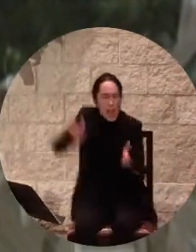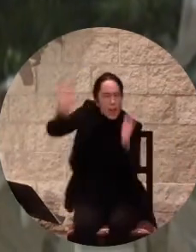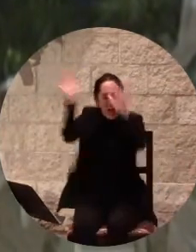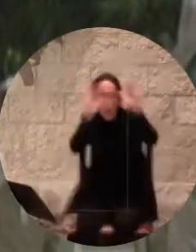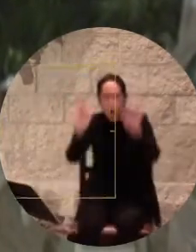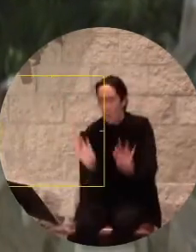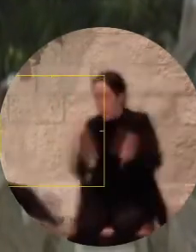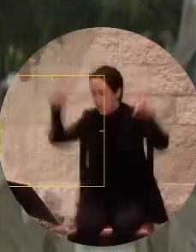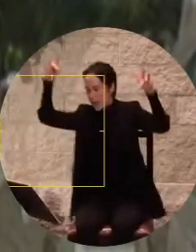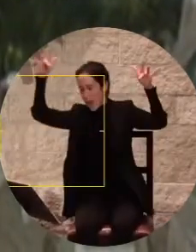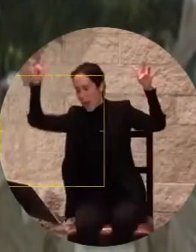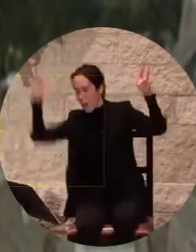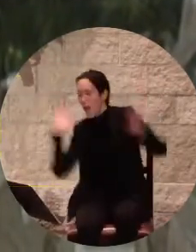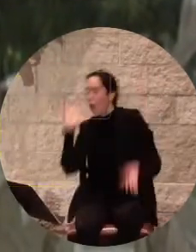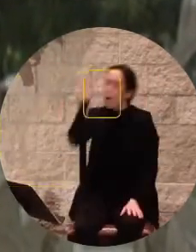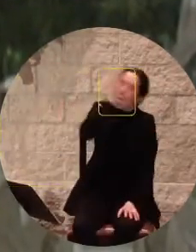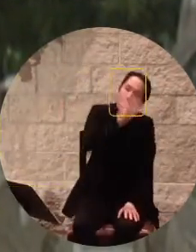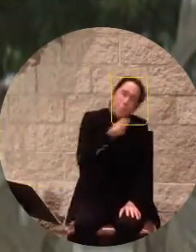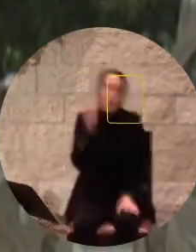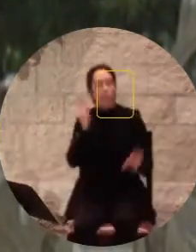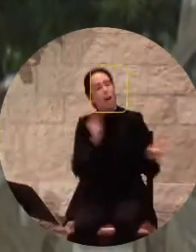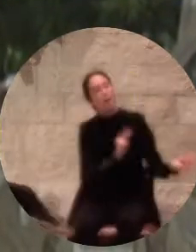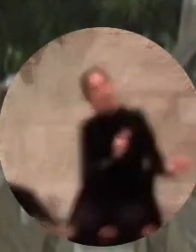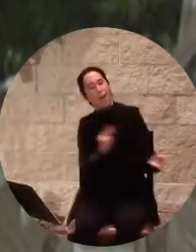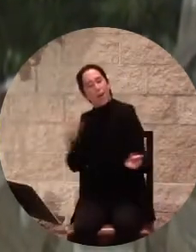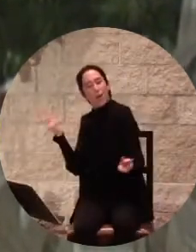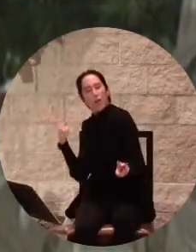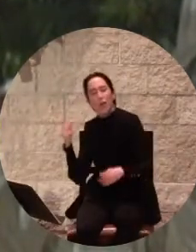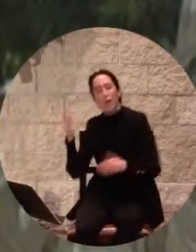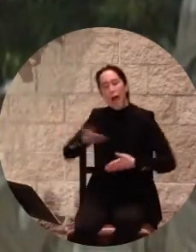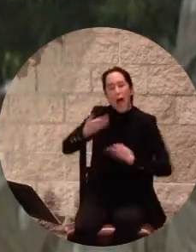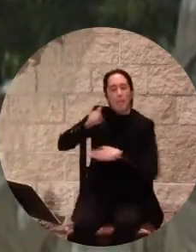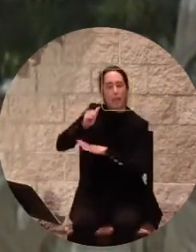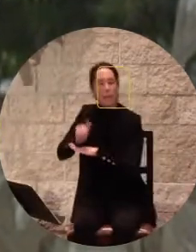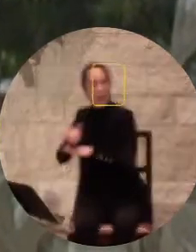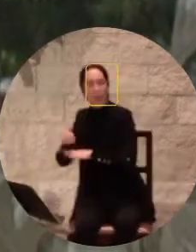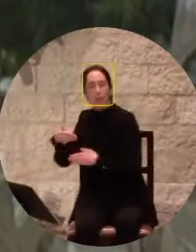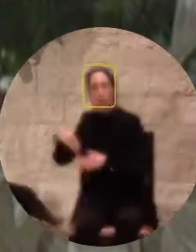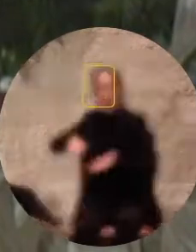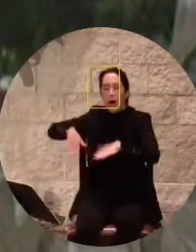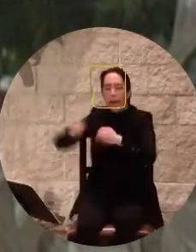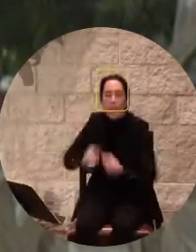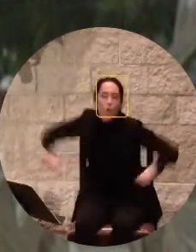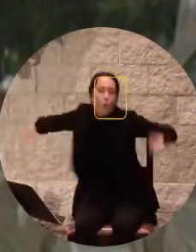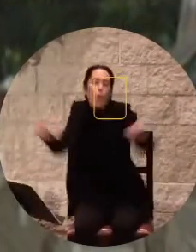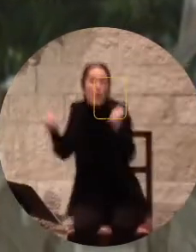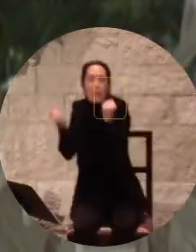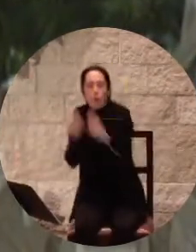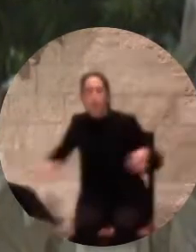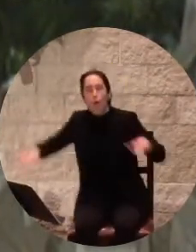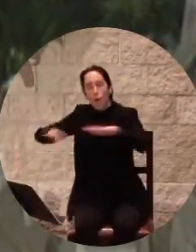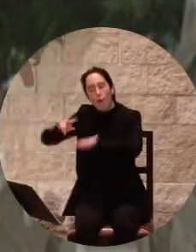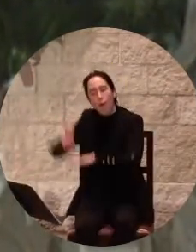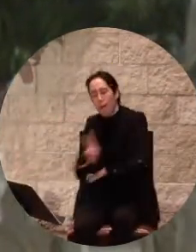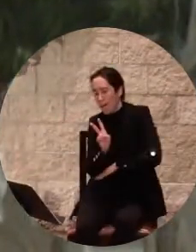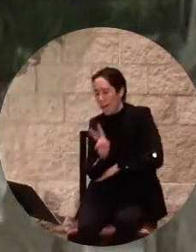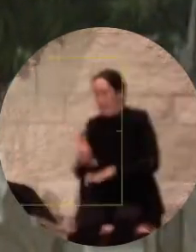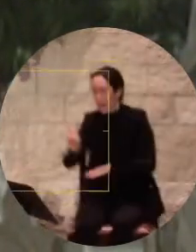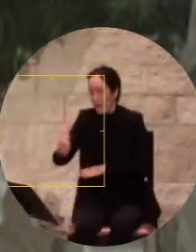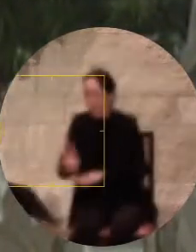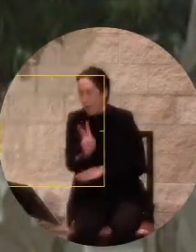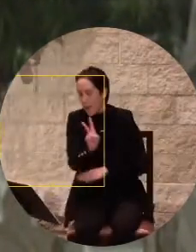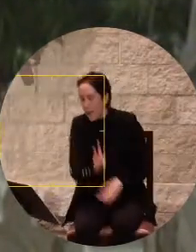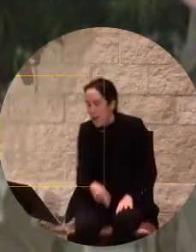is glistening. A beautiful sight, we're happy tonight. Walking in a winter wonderland. On the